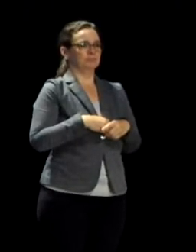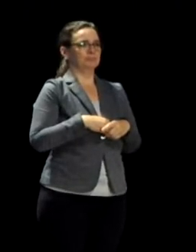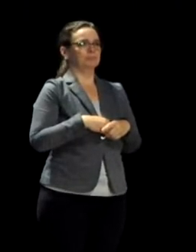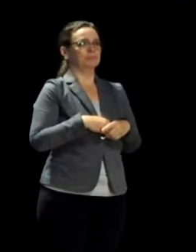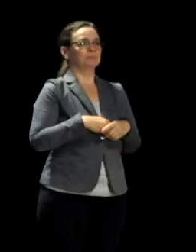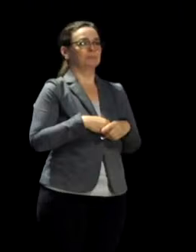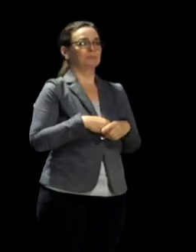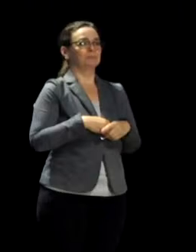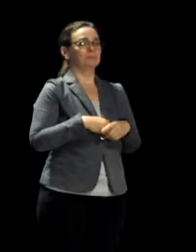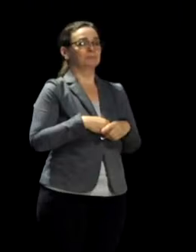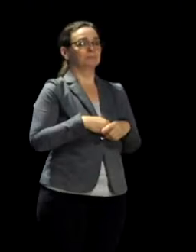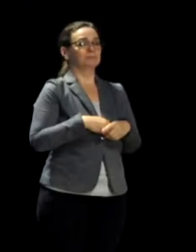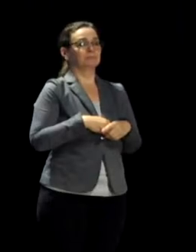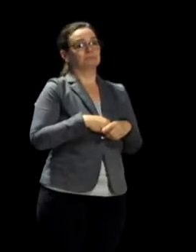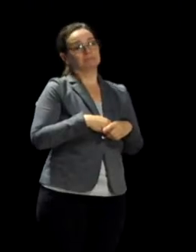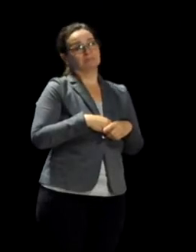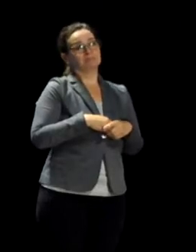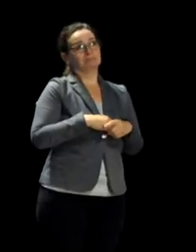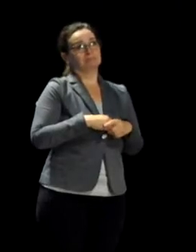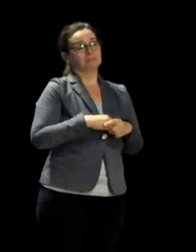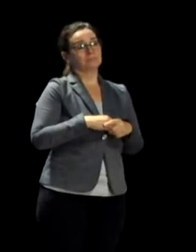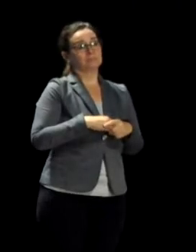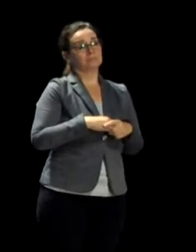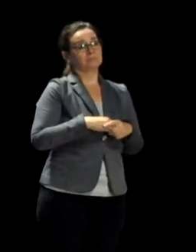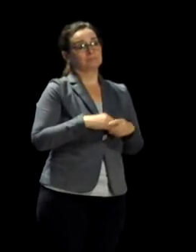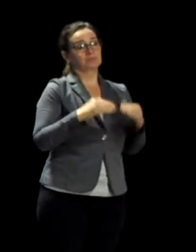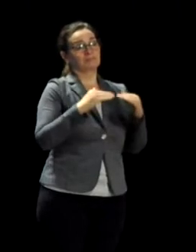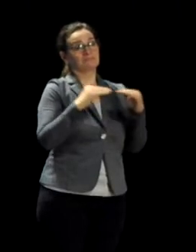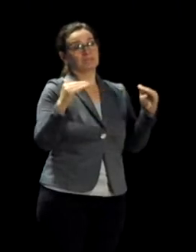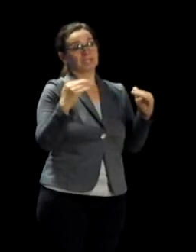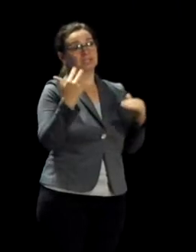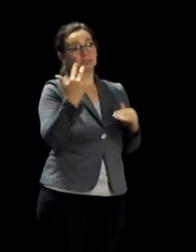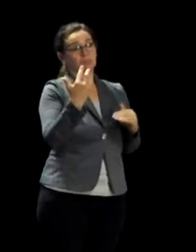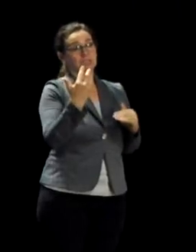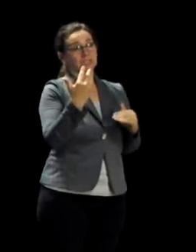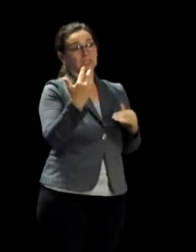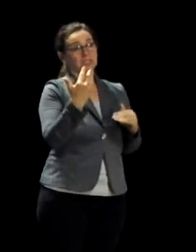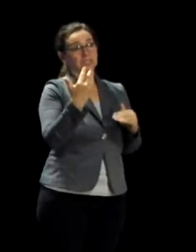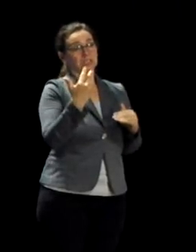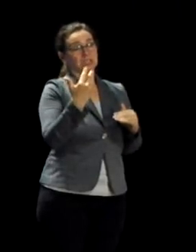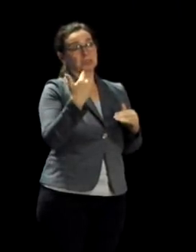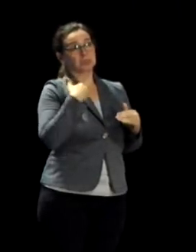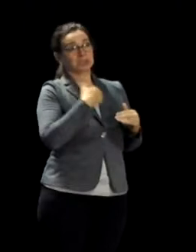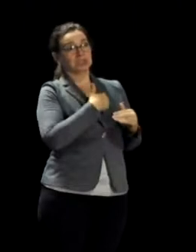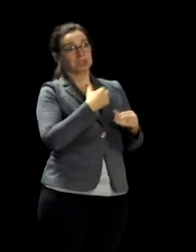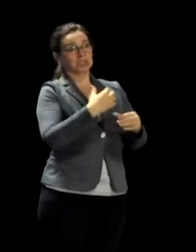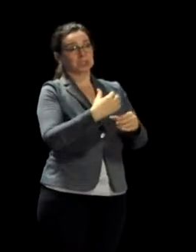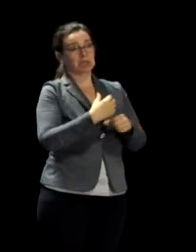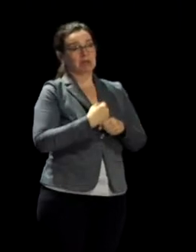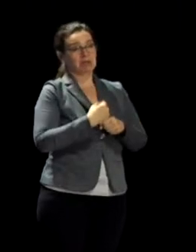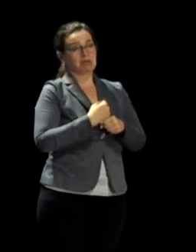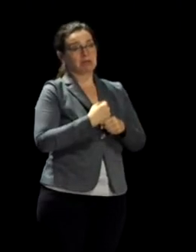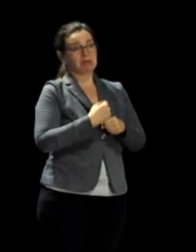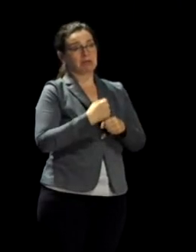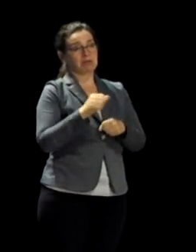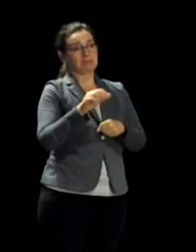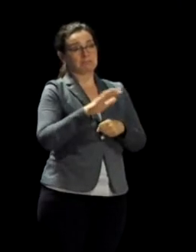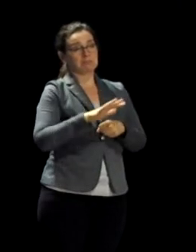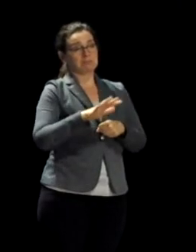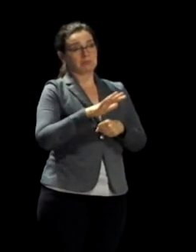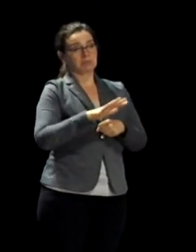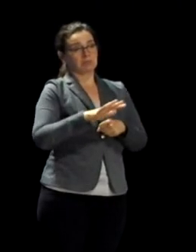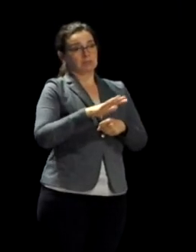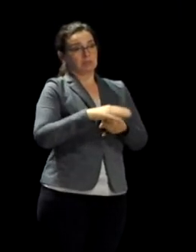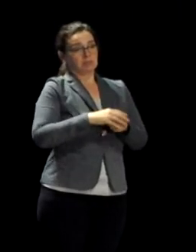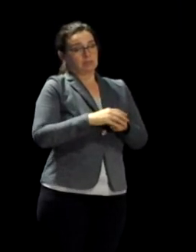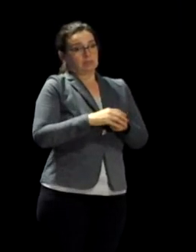received reflective of phase 3 activity was we received a payment, the second payment of the